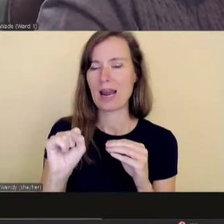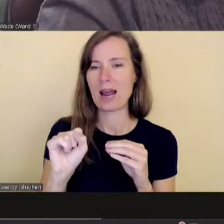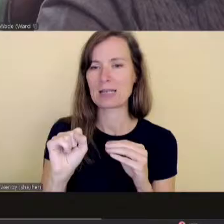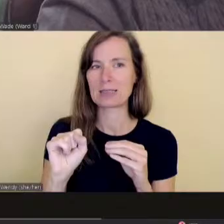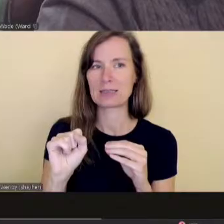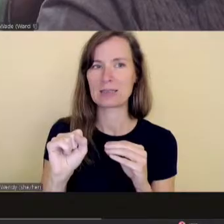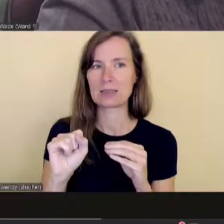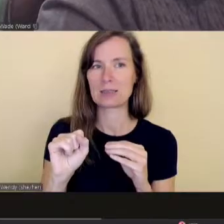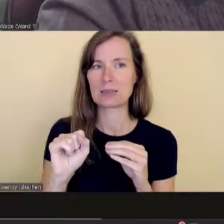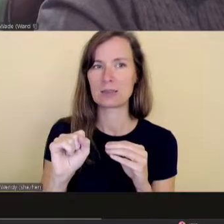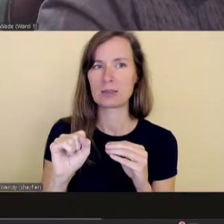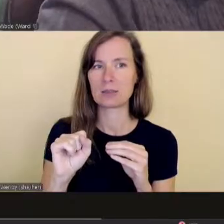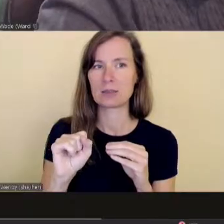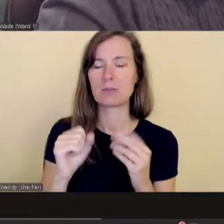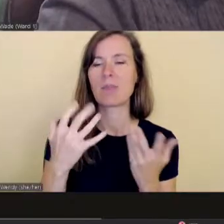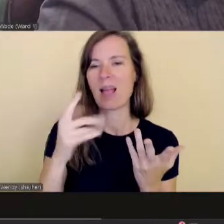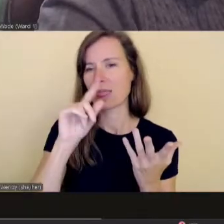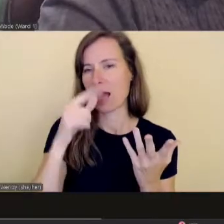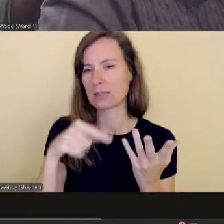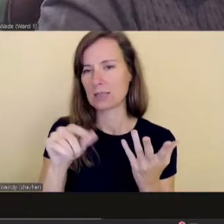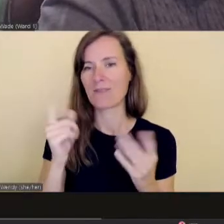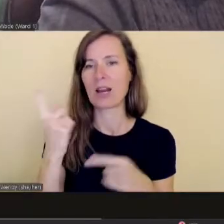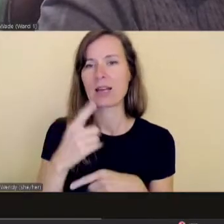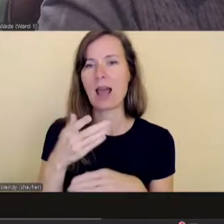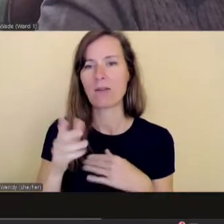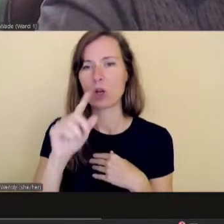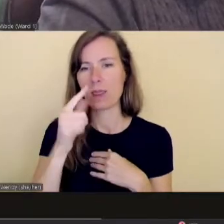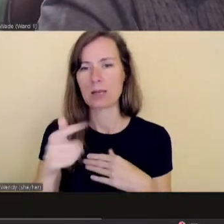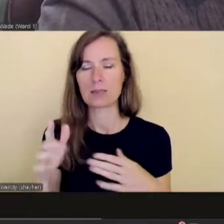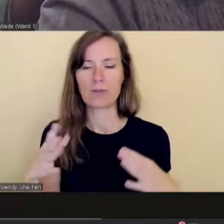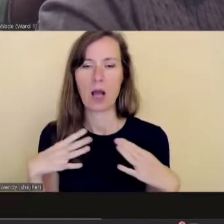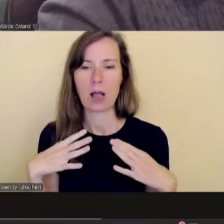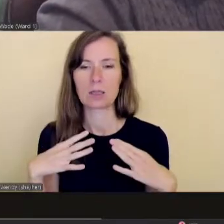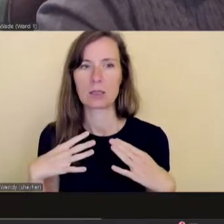the Thanksgiving and the day after Thanksgiving holiday.